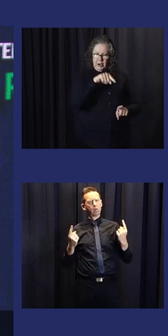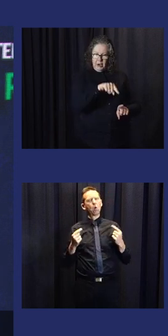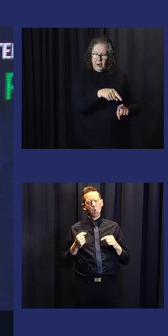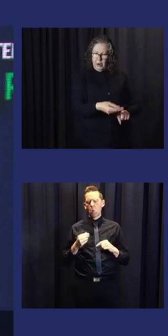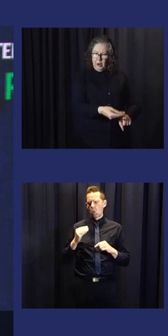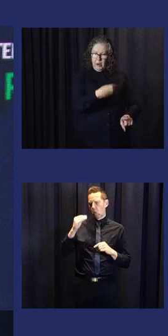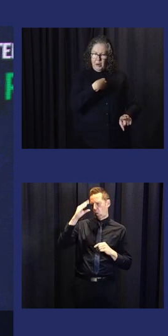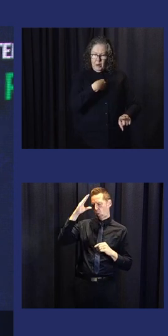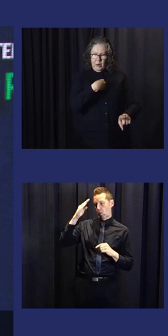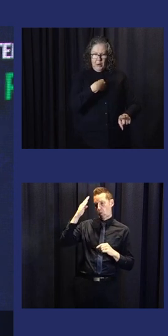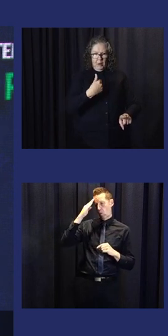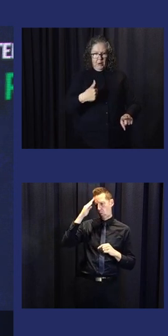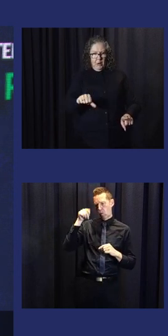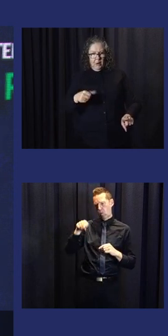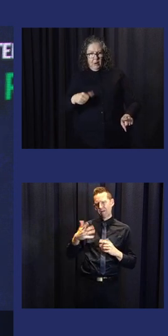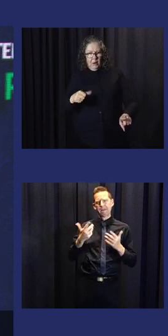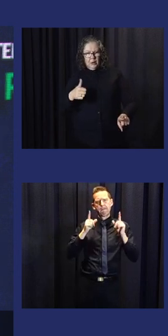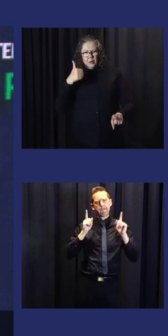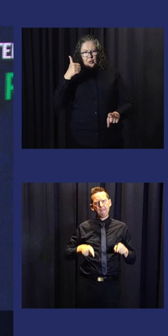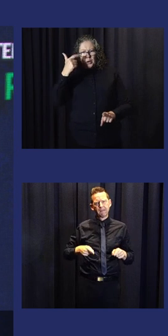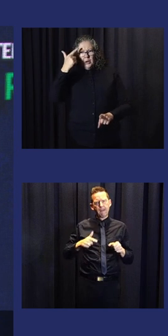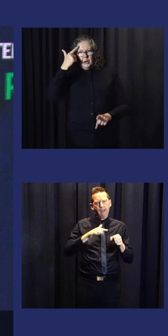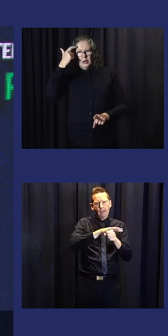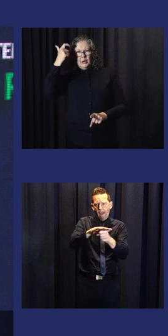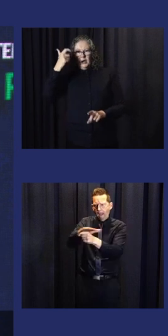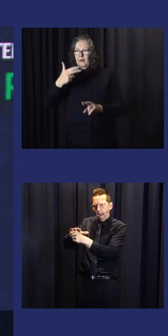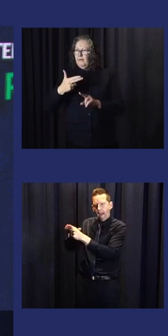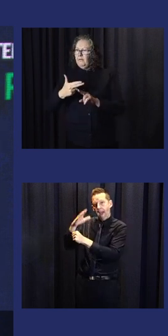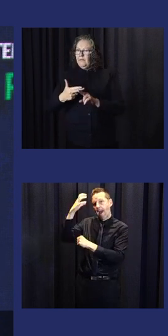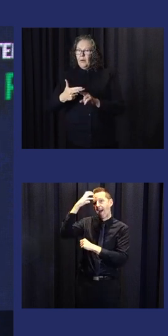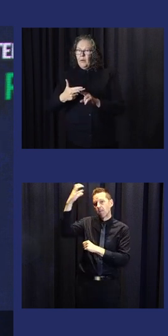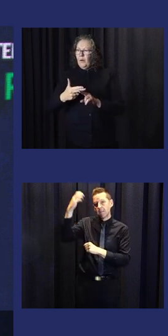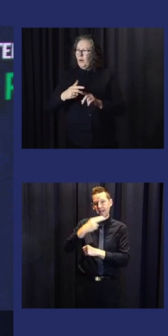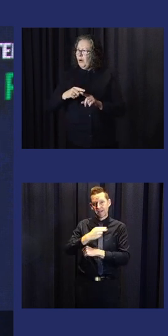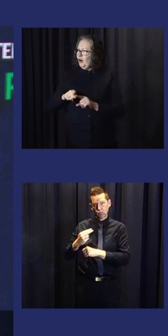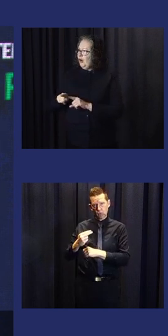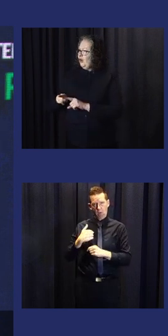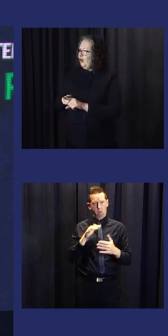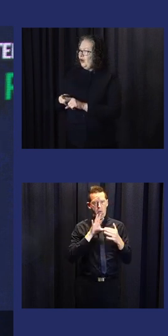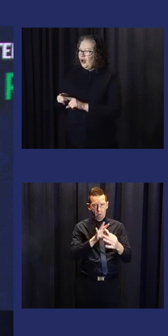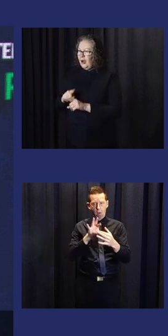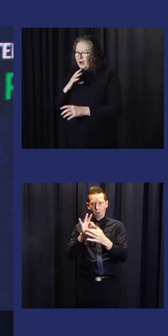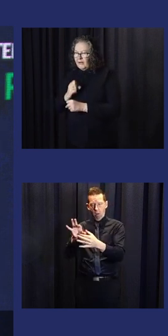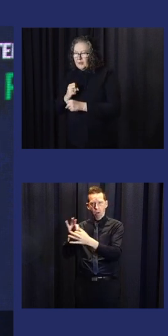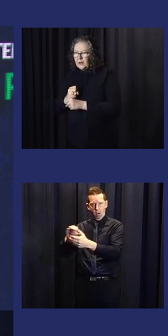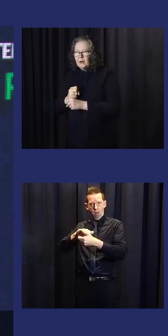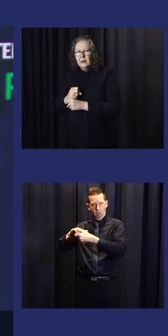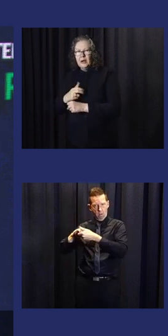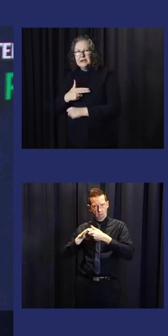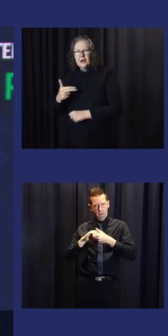the clear and comprehensive idea in developing the capacity of every local government in Indonesia to